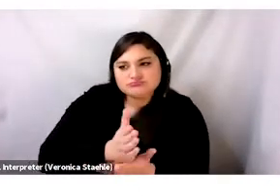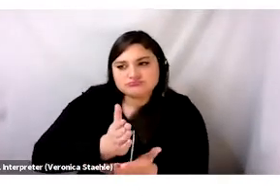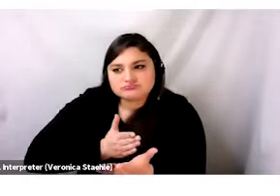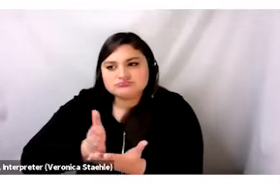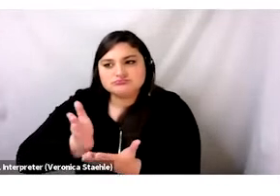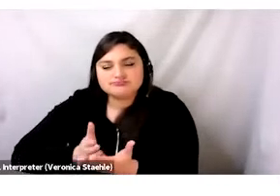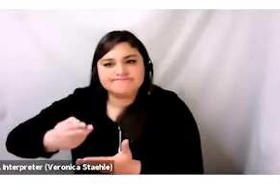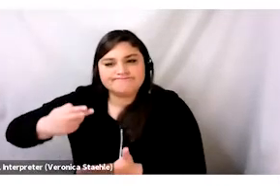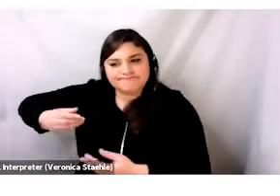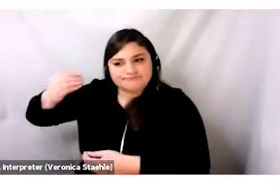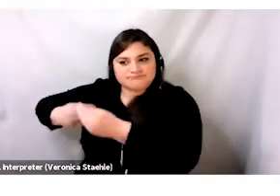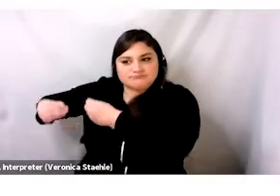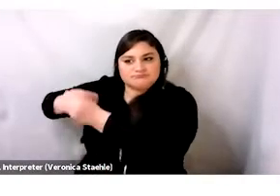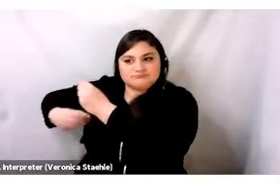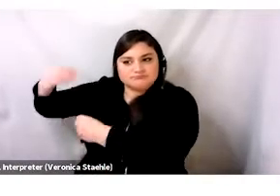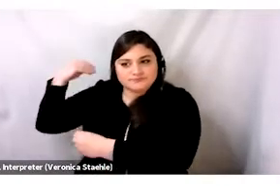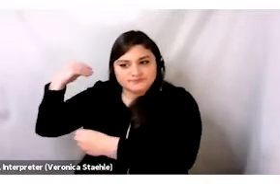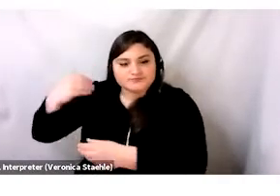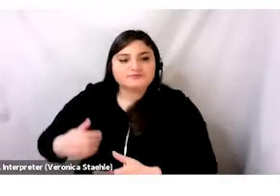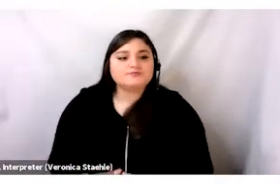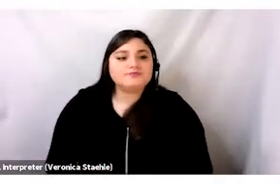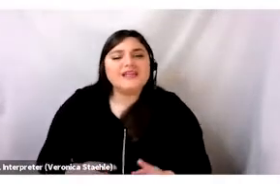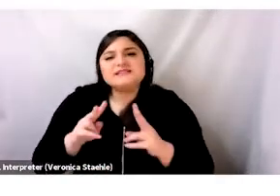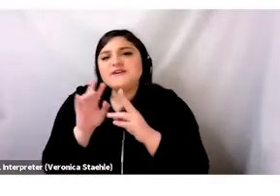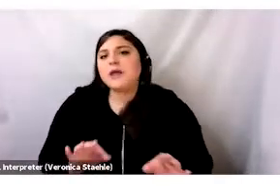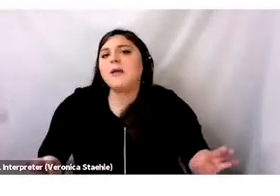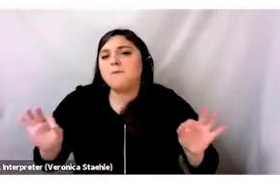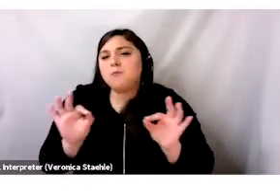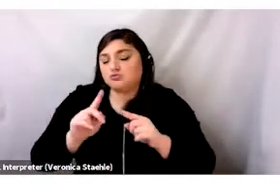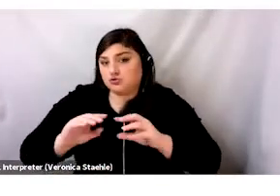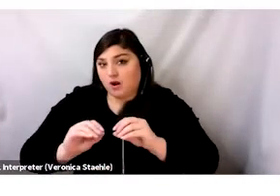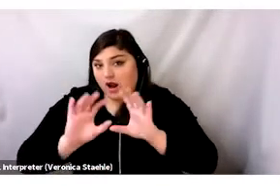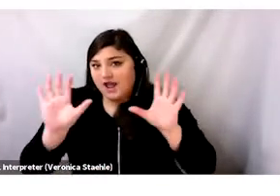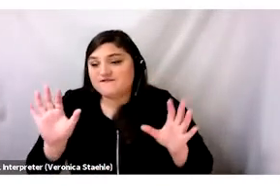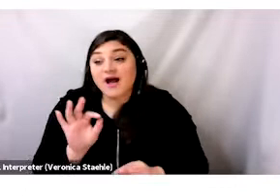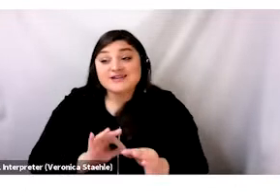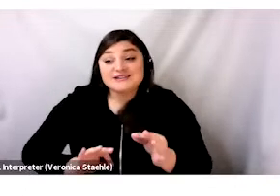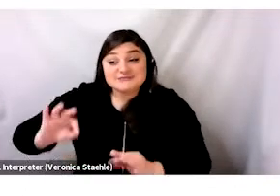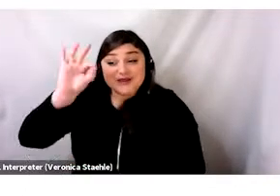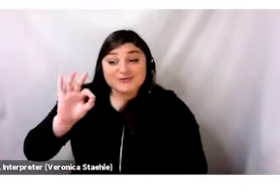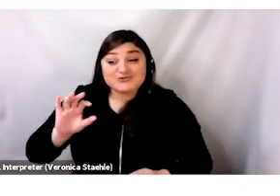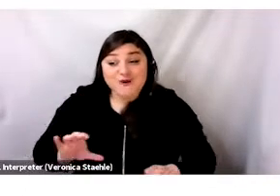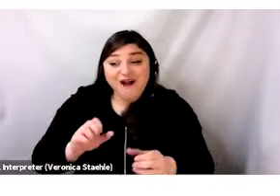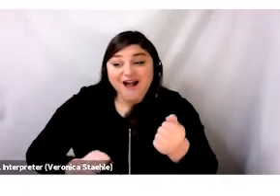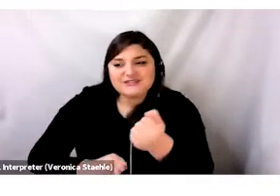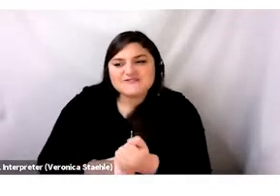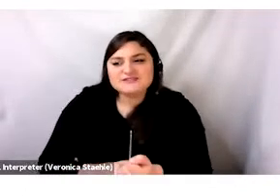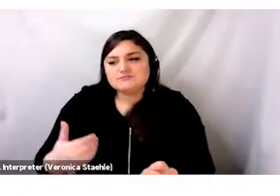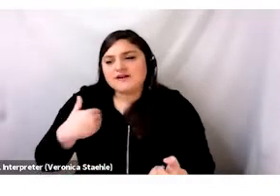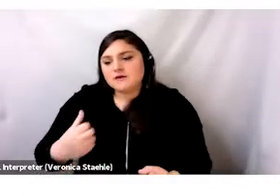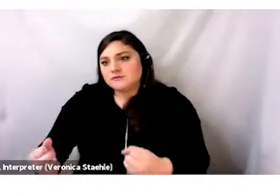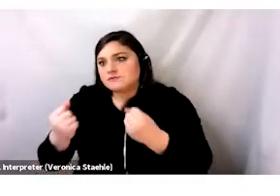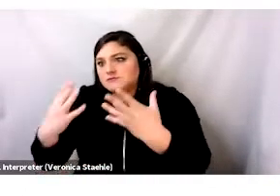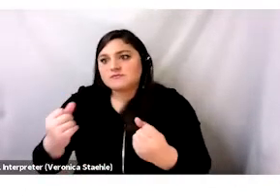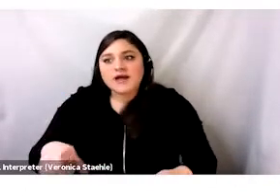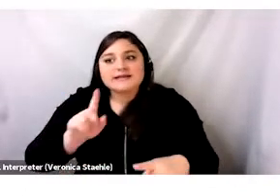me to clarify that spiritual activism applies to countless movements and leaders, both